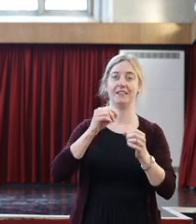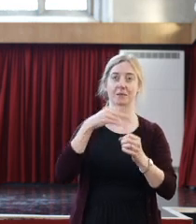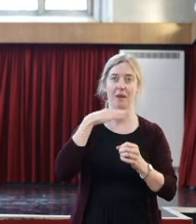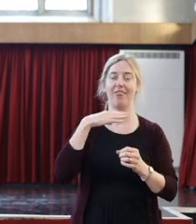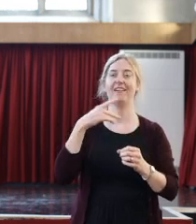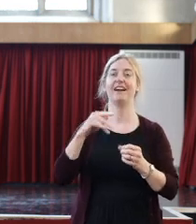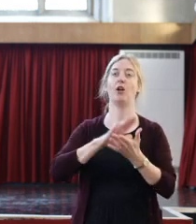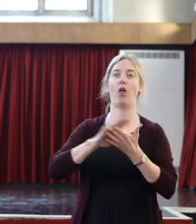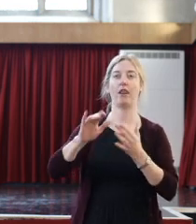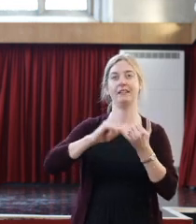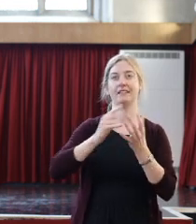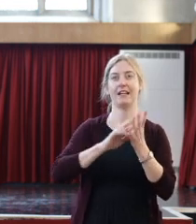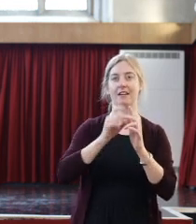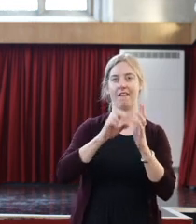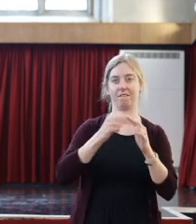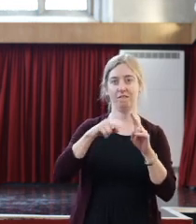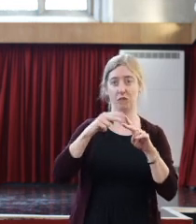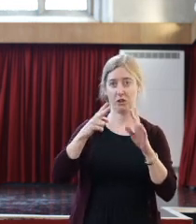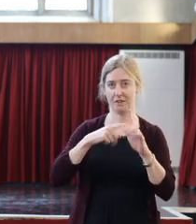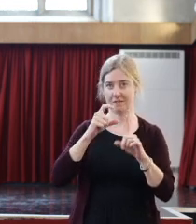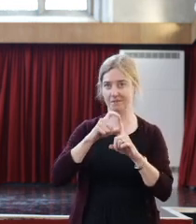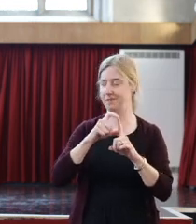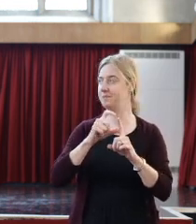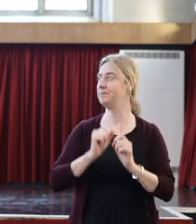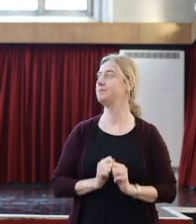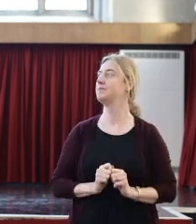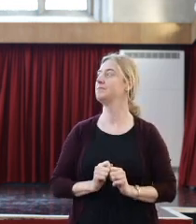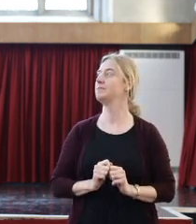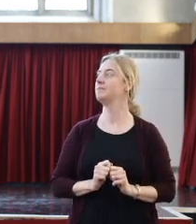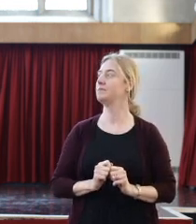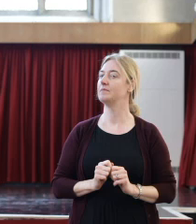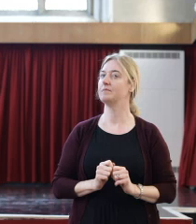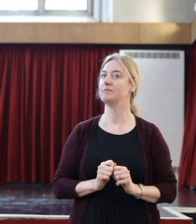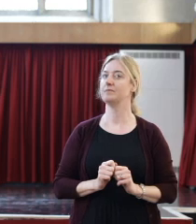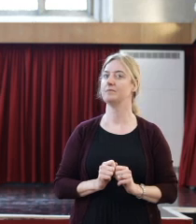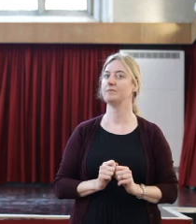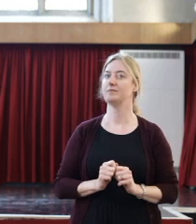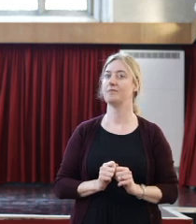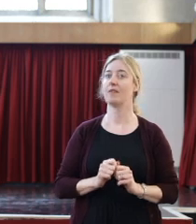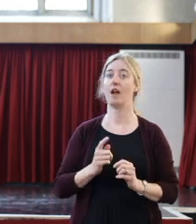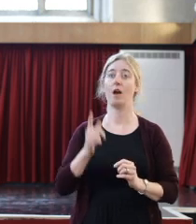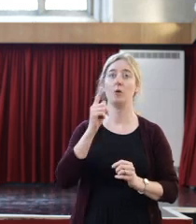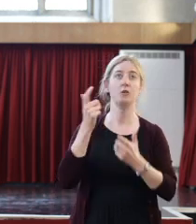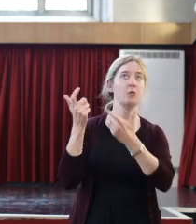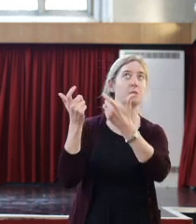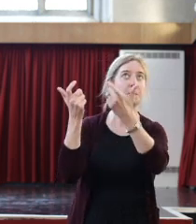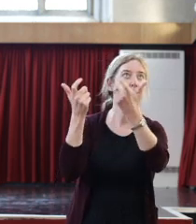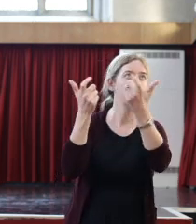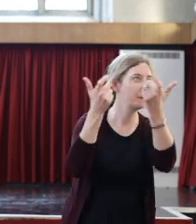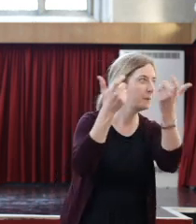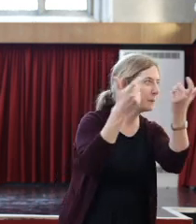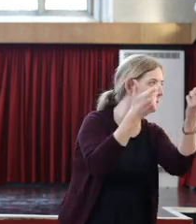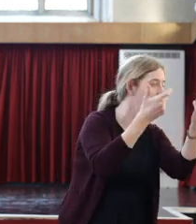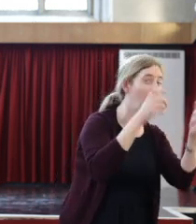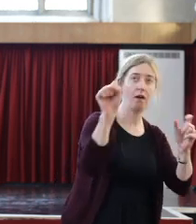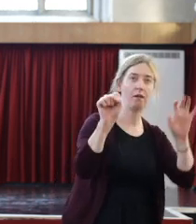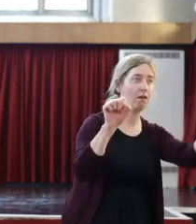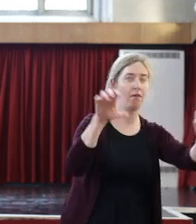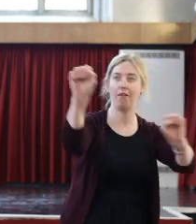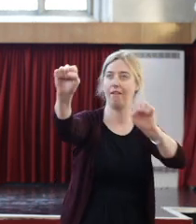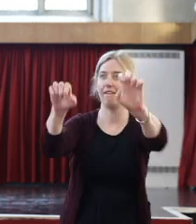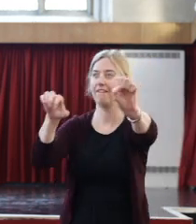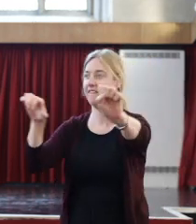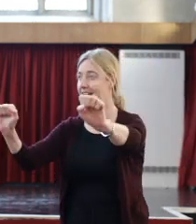Sanderford. And I want you to root them out on your travels around your tour of the works,